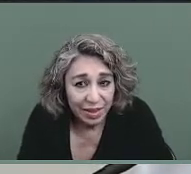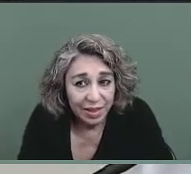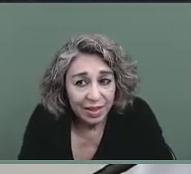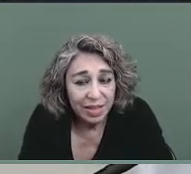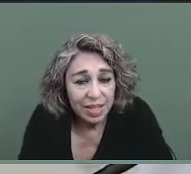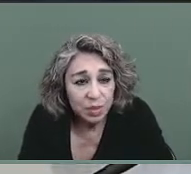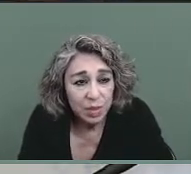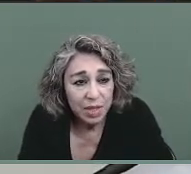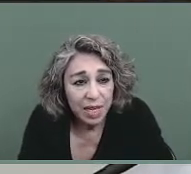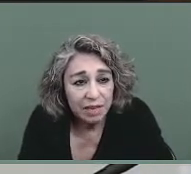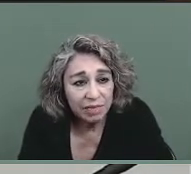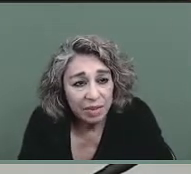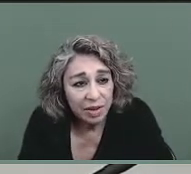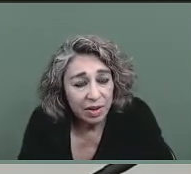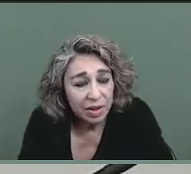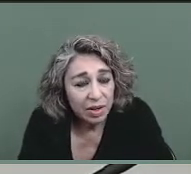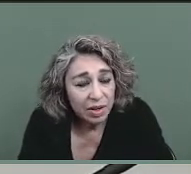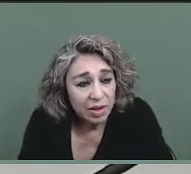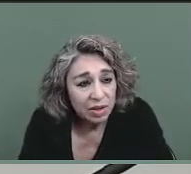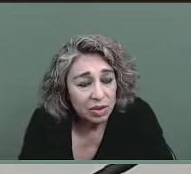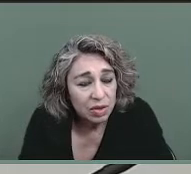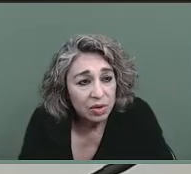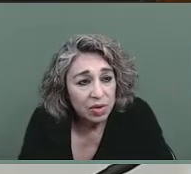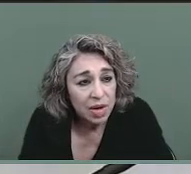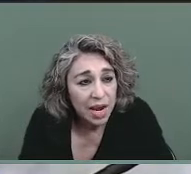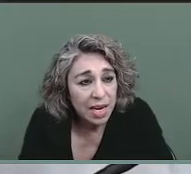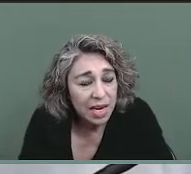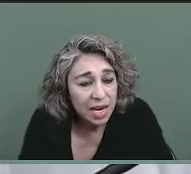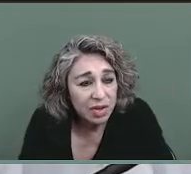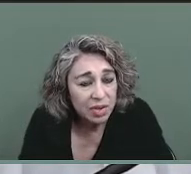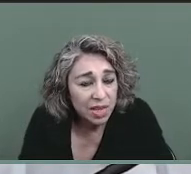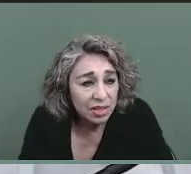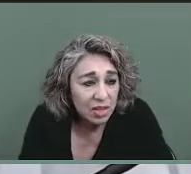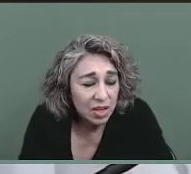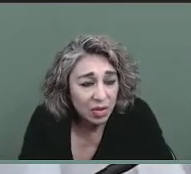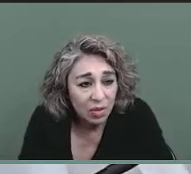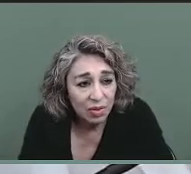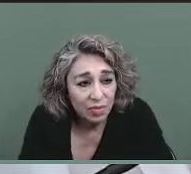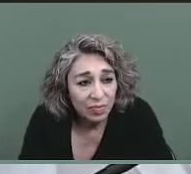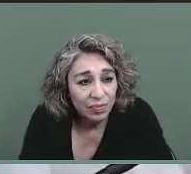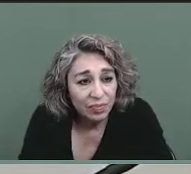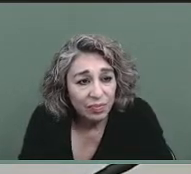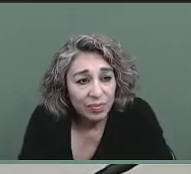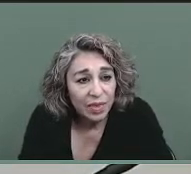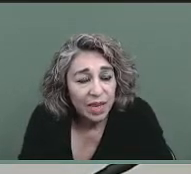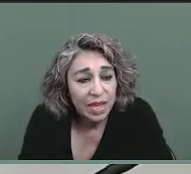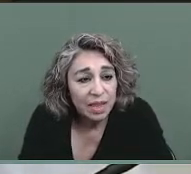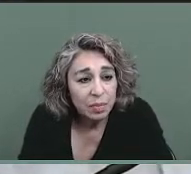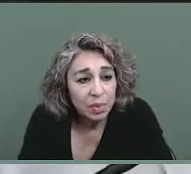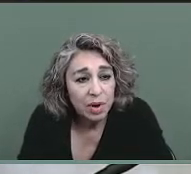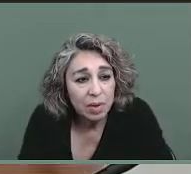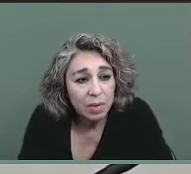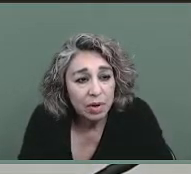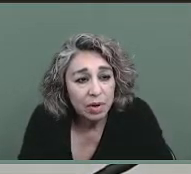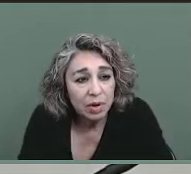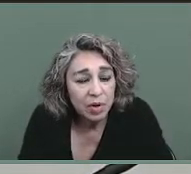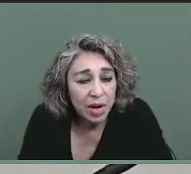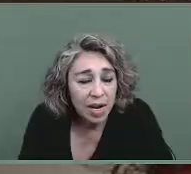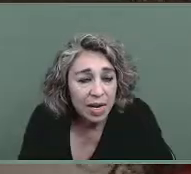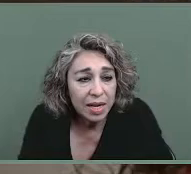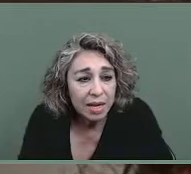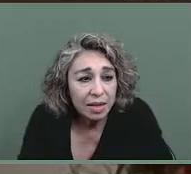that's what they get to 900 thousand youth in the program